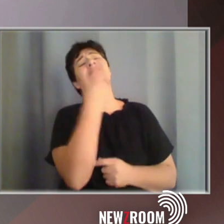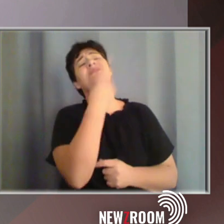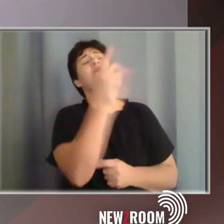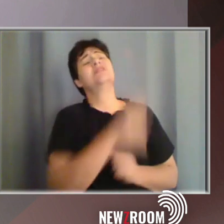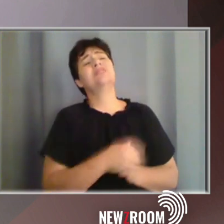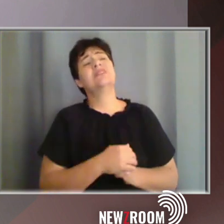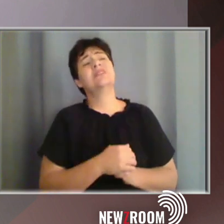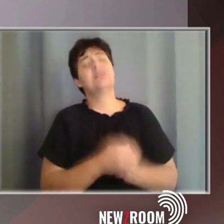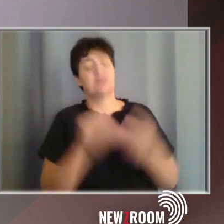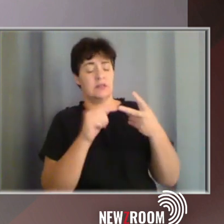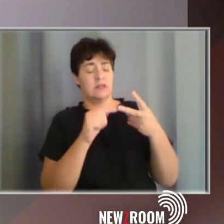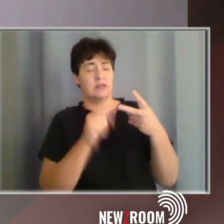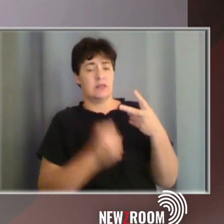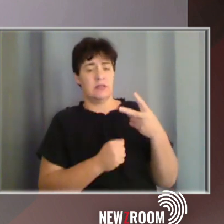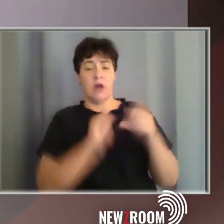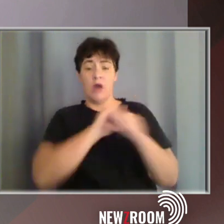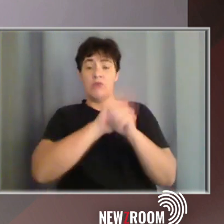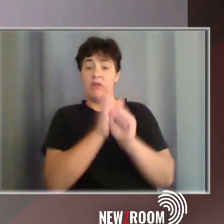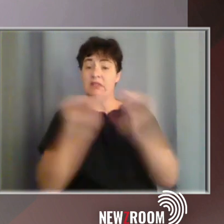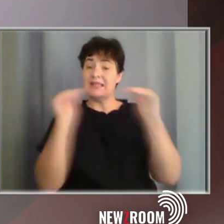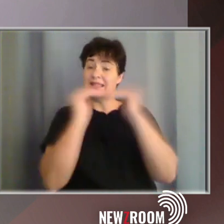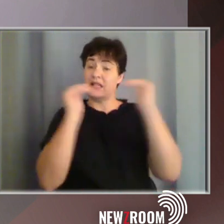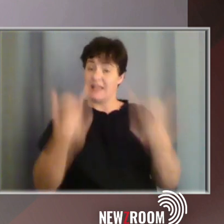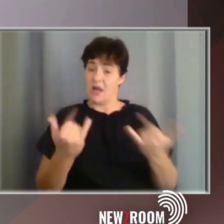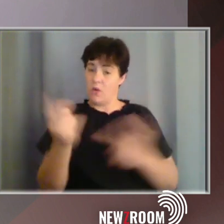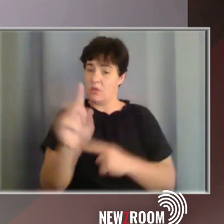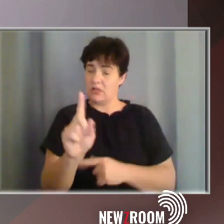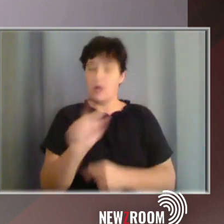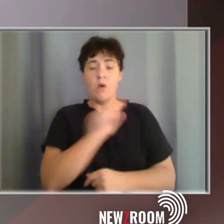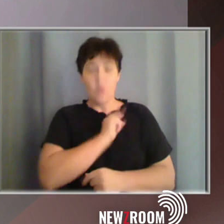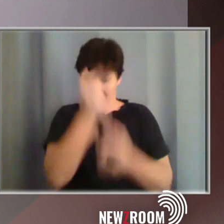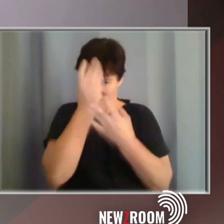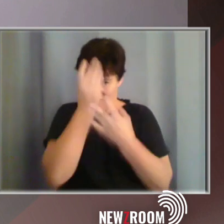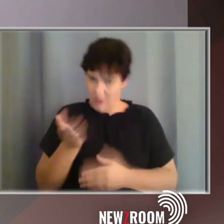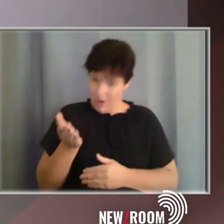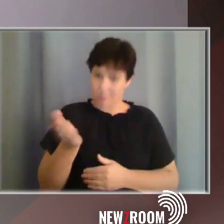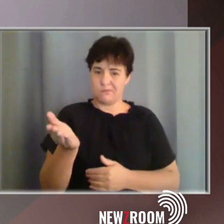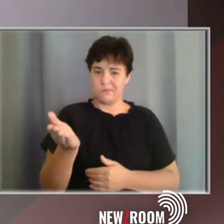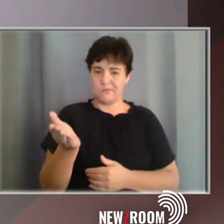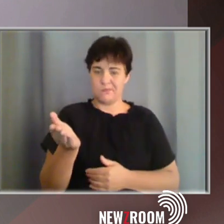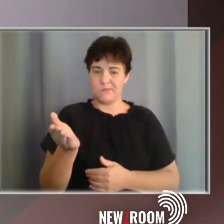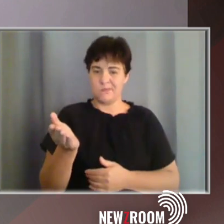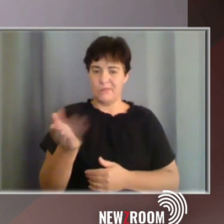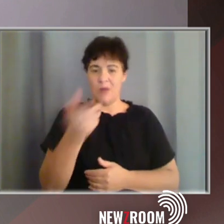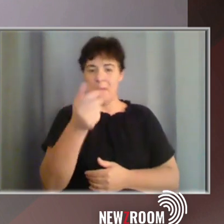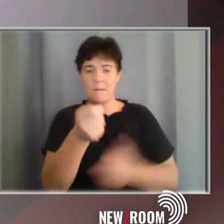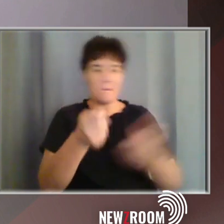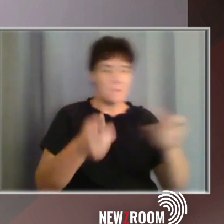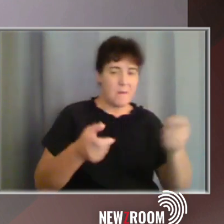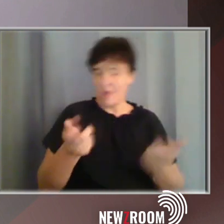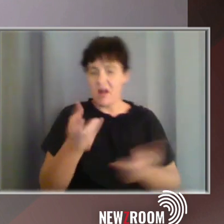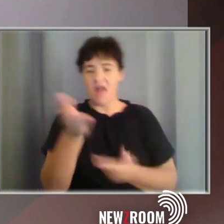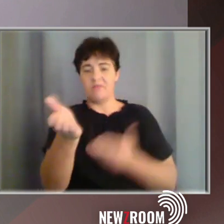of corona, because I would have that information at the tap of my fingers. I would